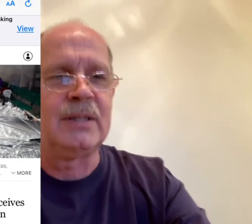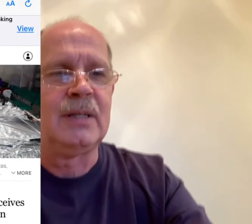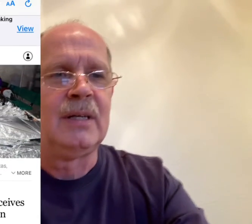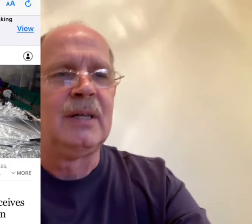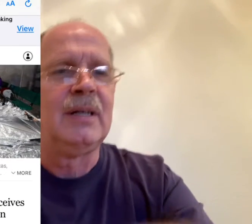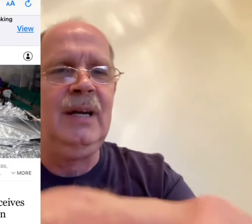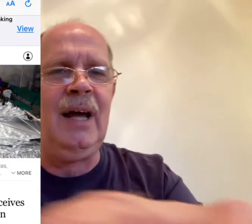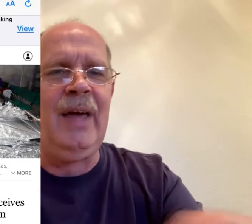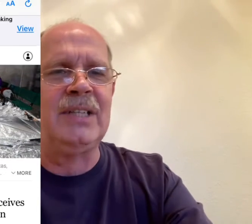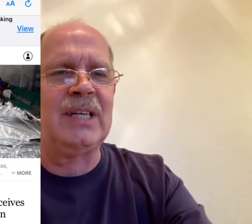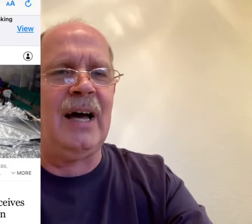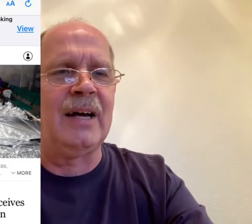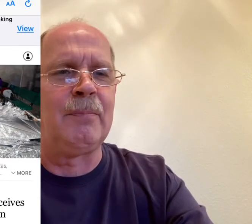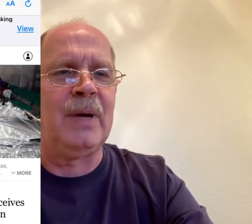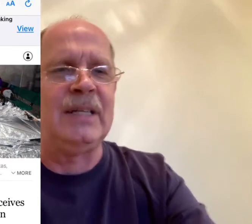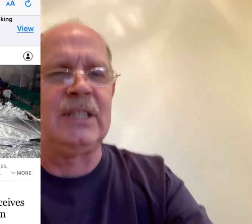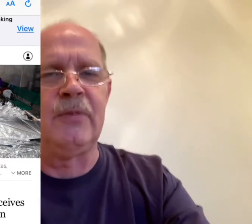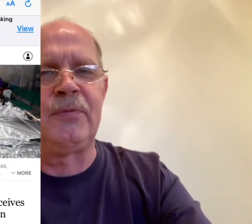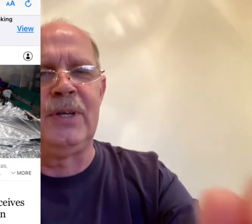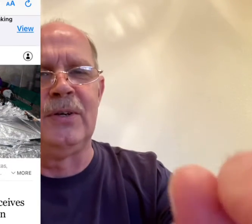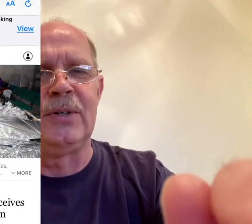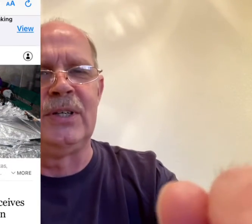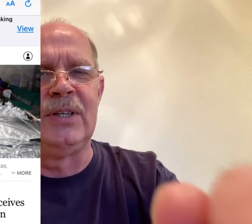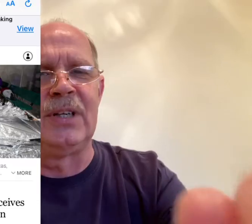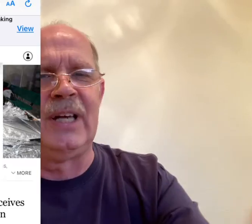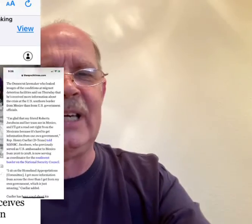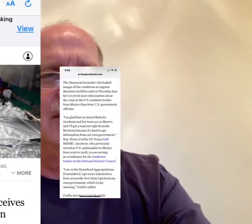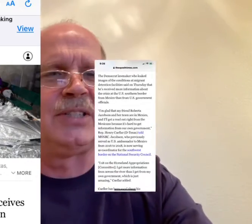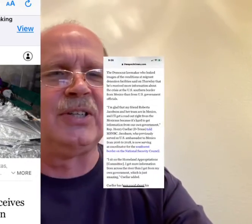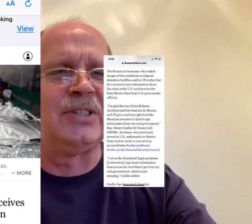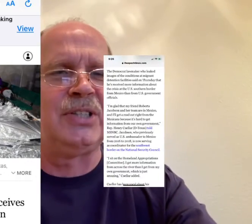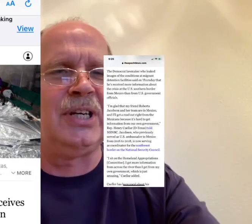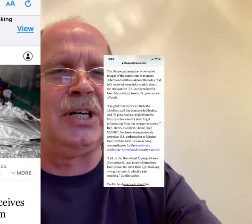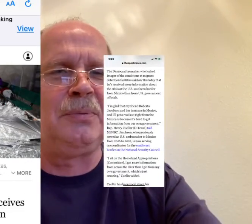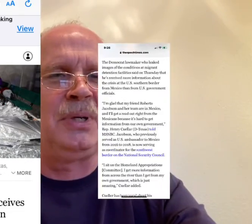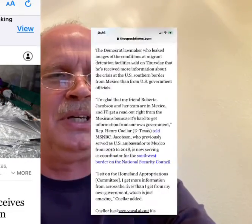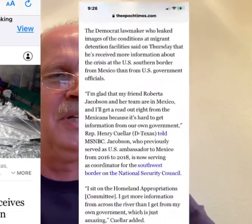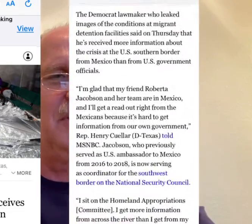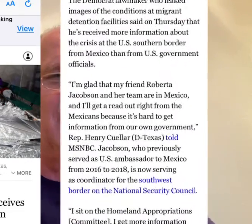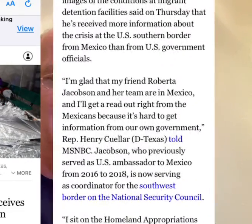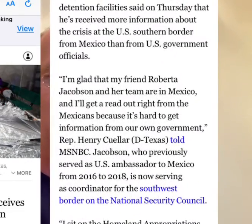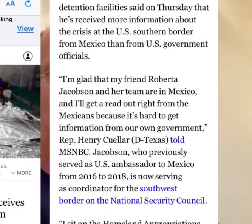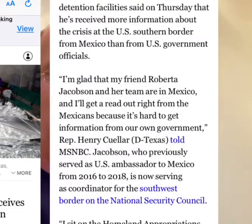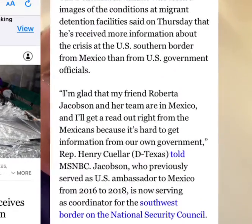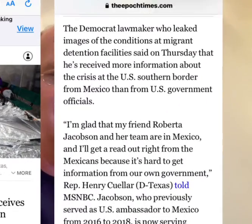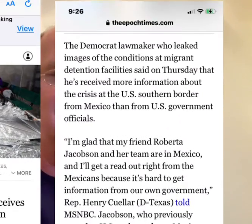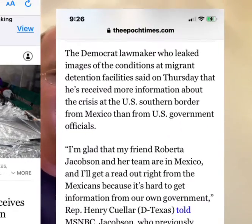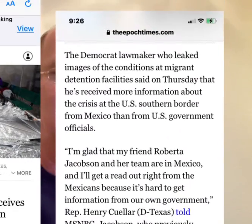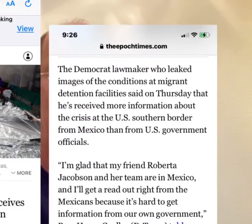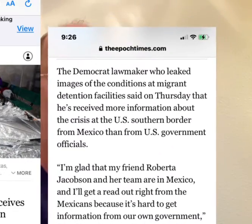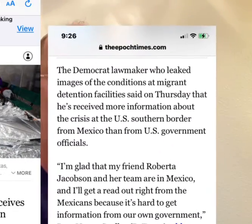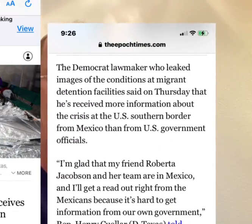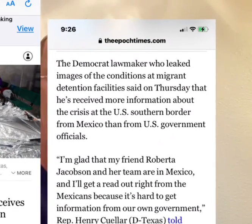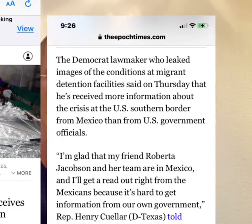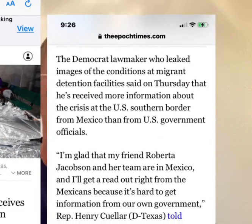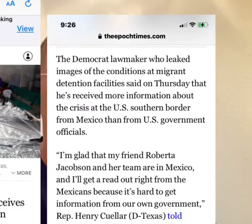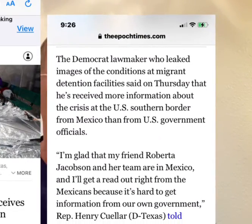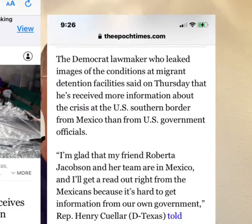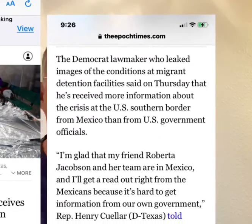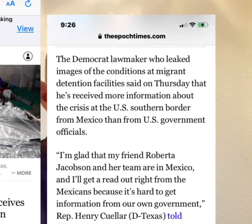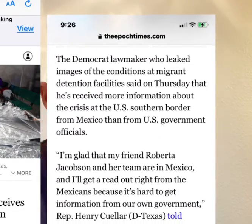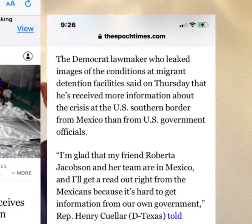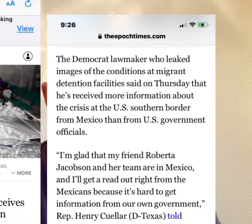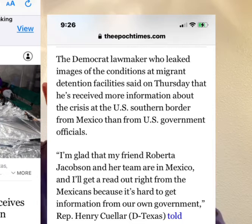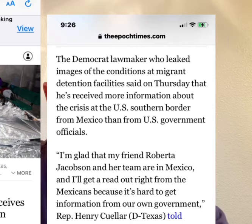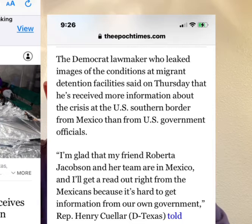government. Now that's got to make you feel good, ladies and gentlemen. That's just... The